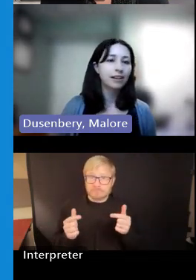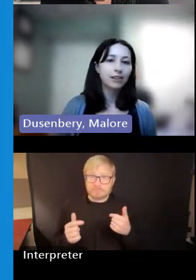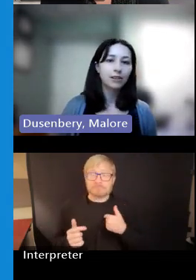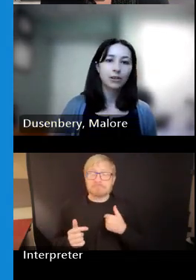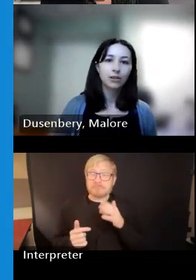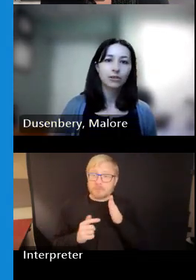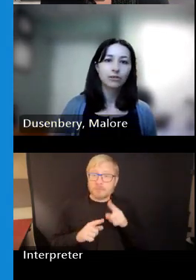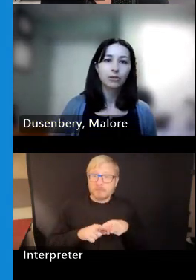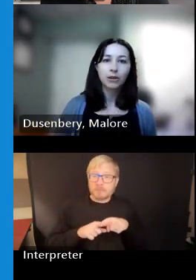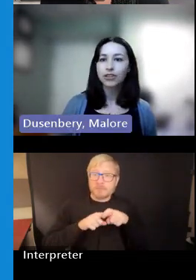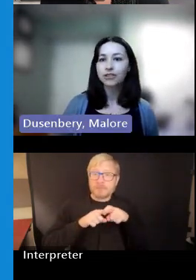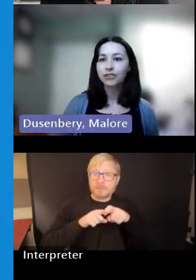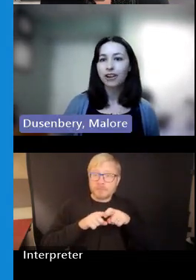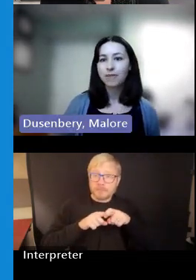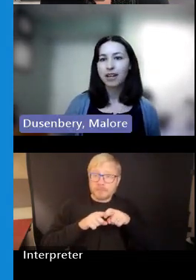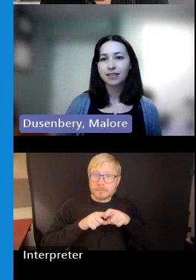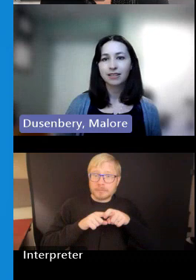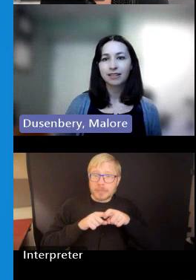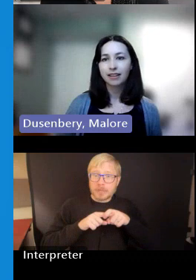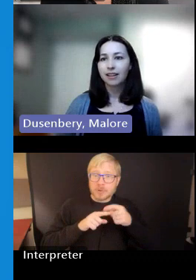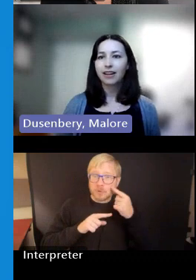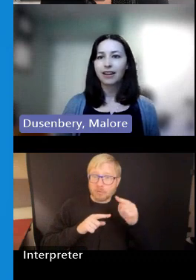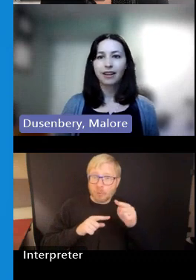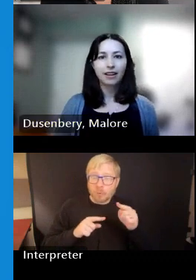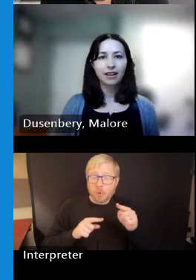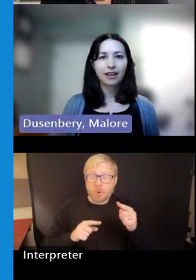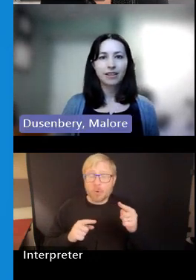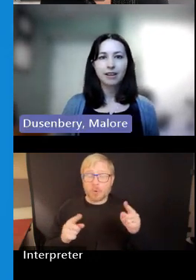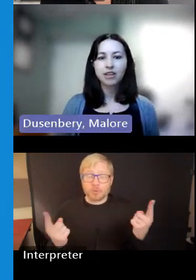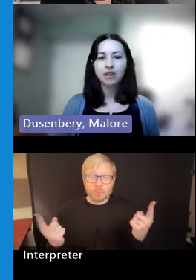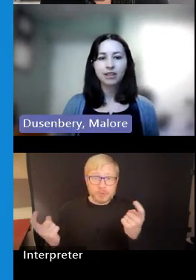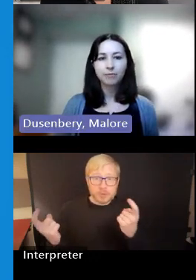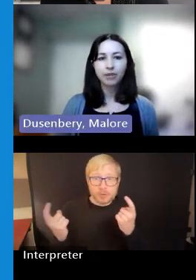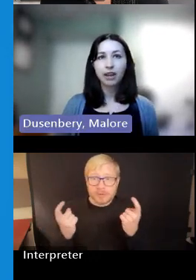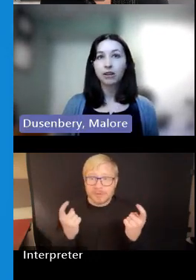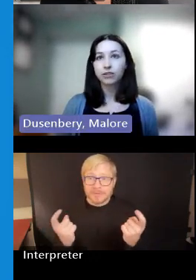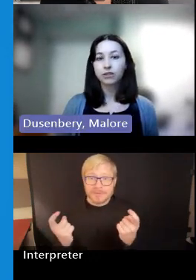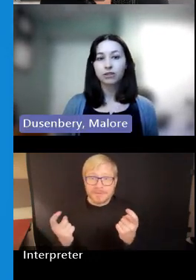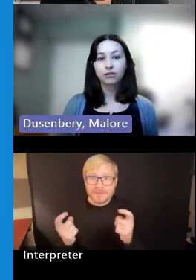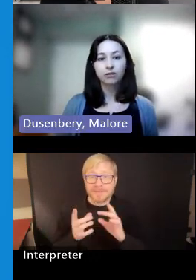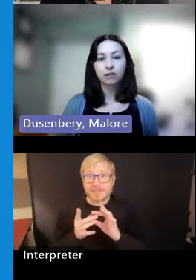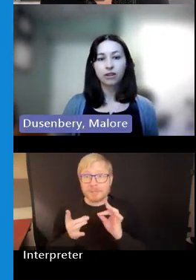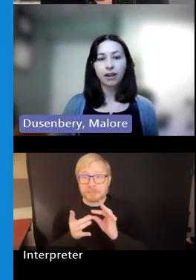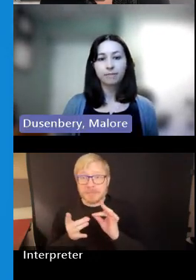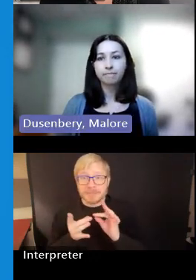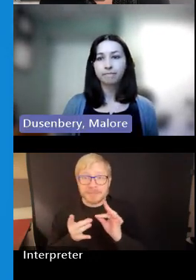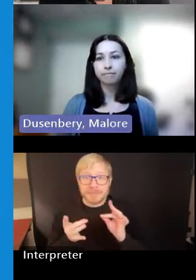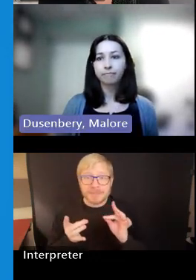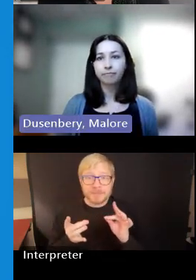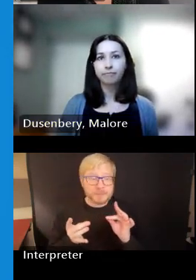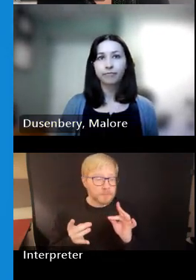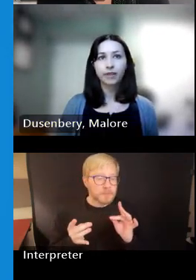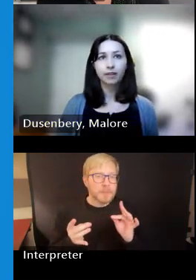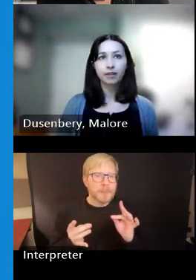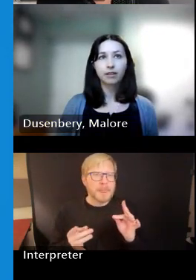for questions or comments. And I think I'm going to need somebody else to